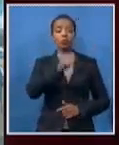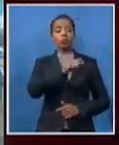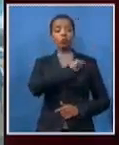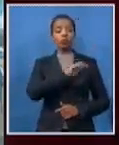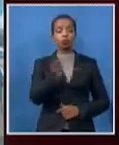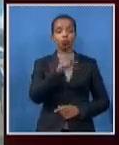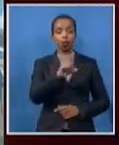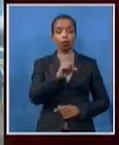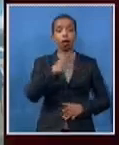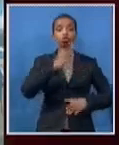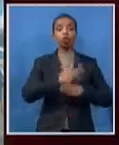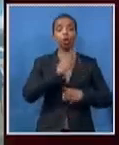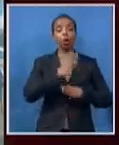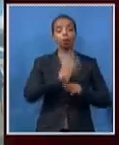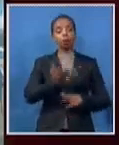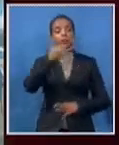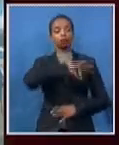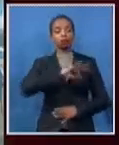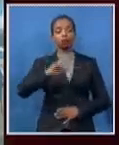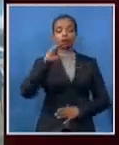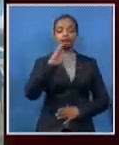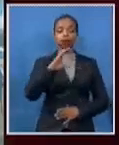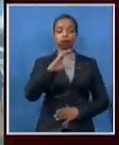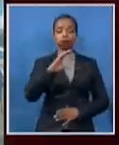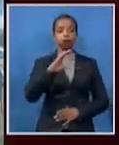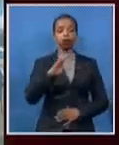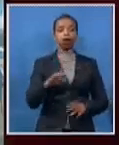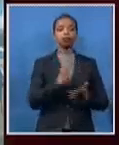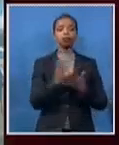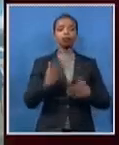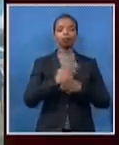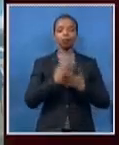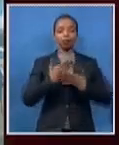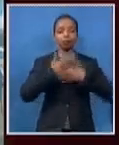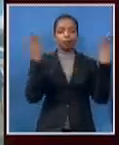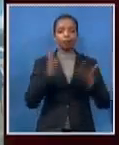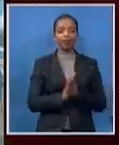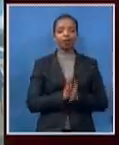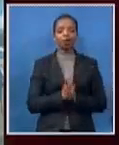no jobs at all. And South Africa, as a key,